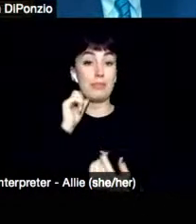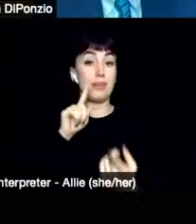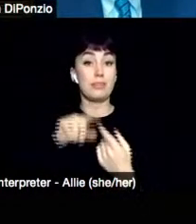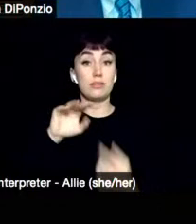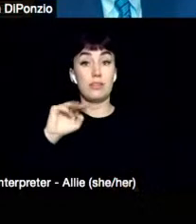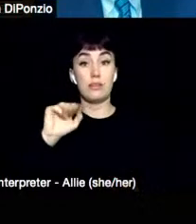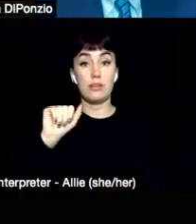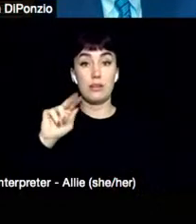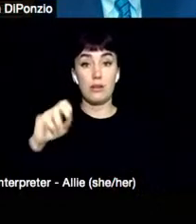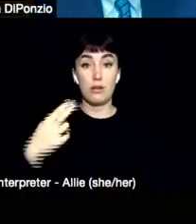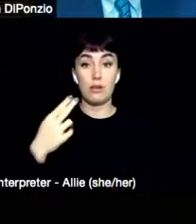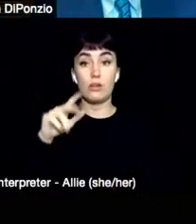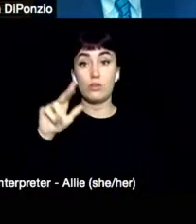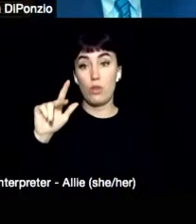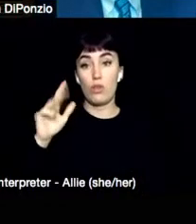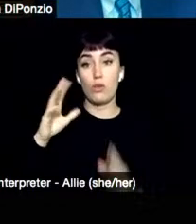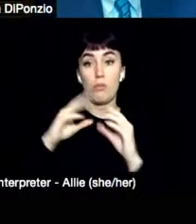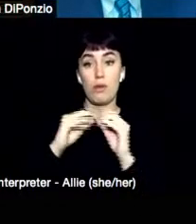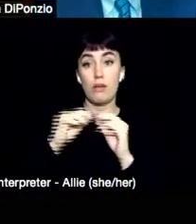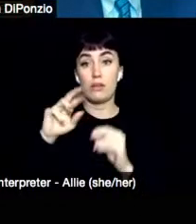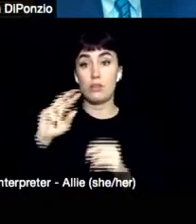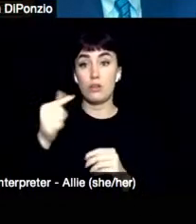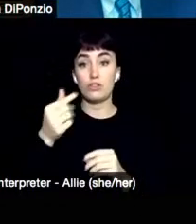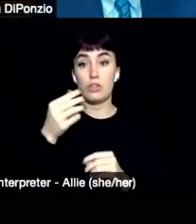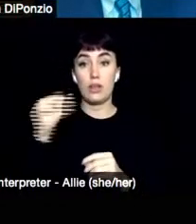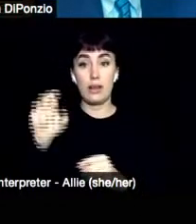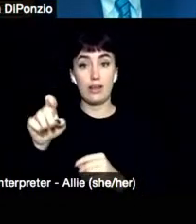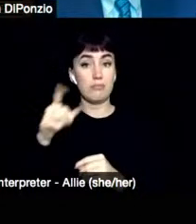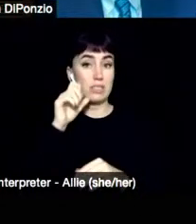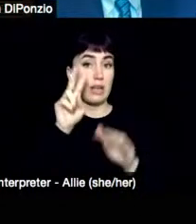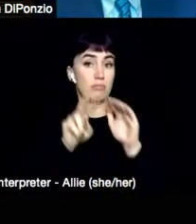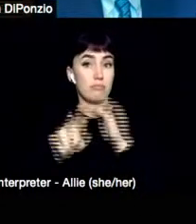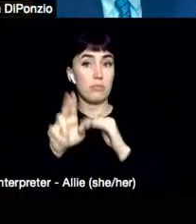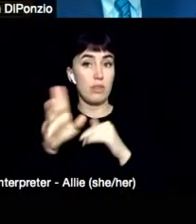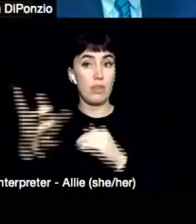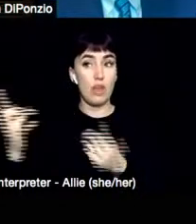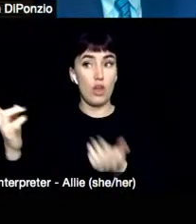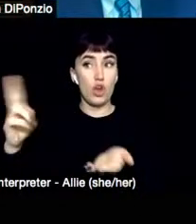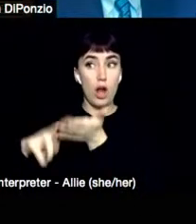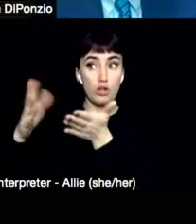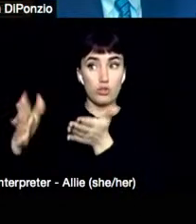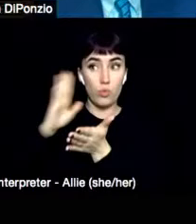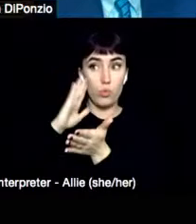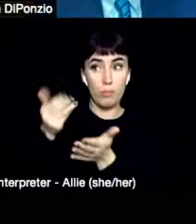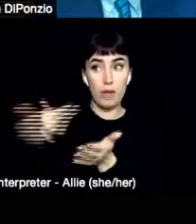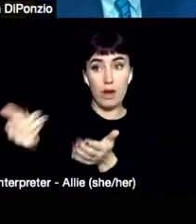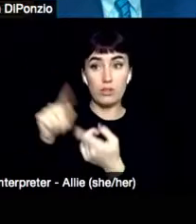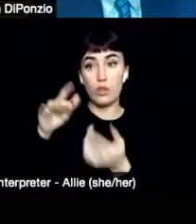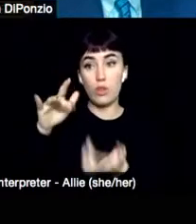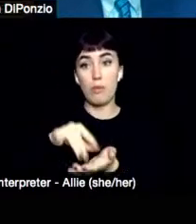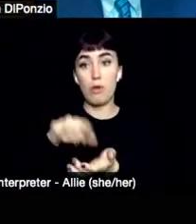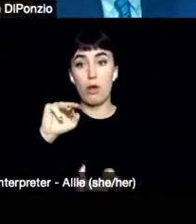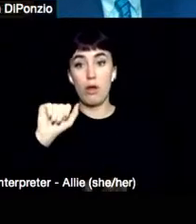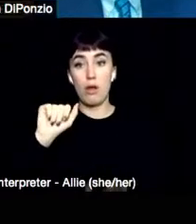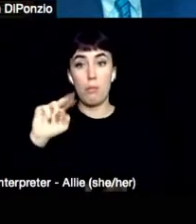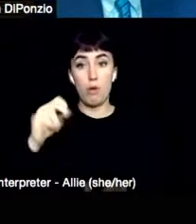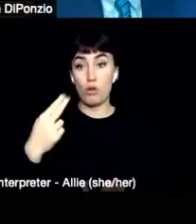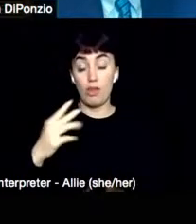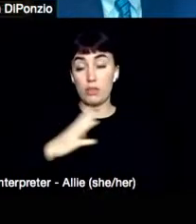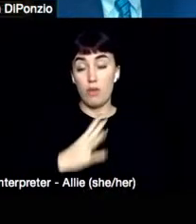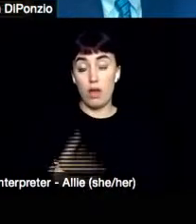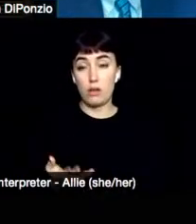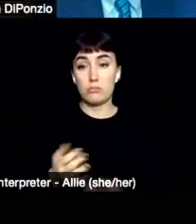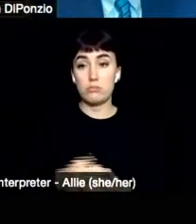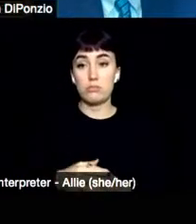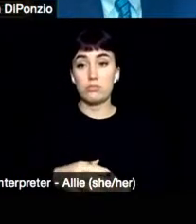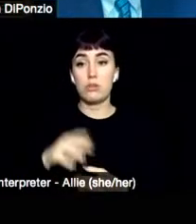because RG&E does not anticipate retaining their contractor until mid-March, and that's okay. And